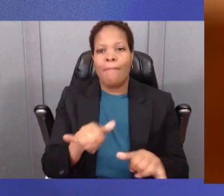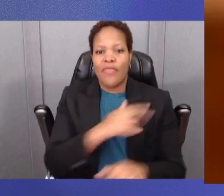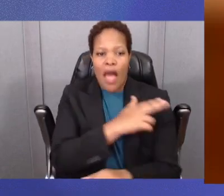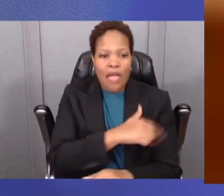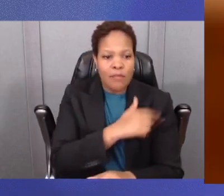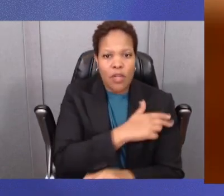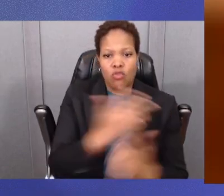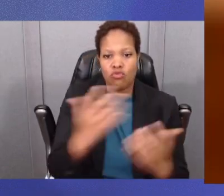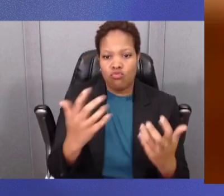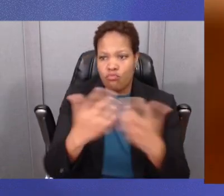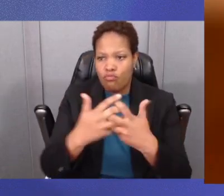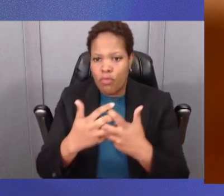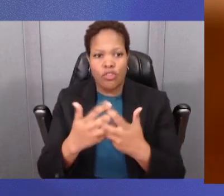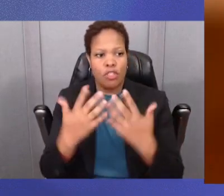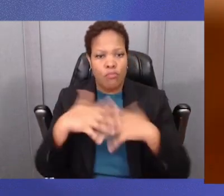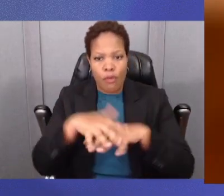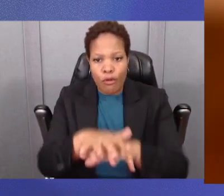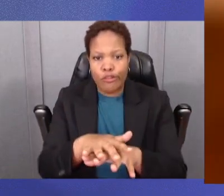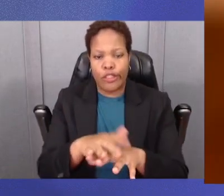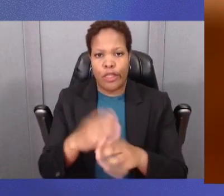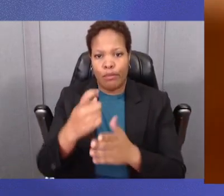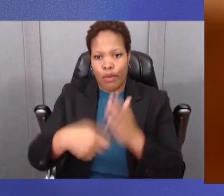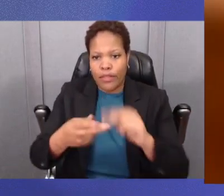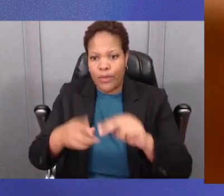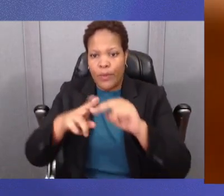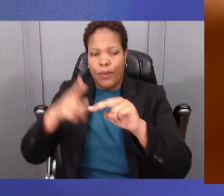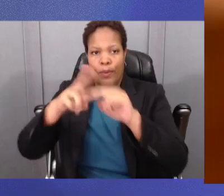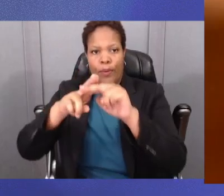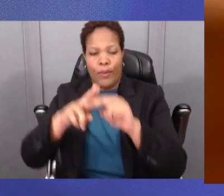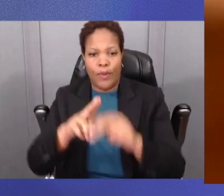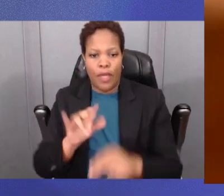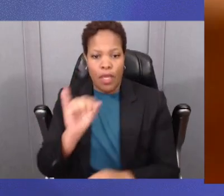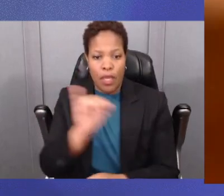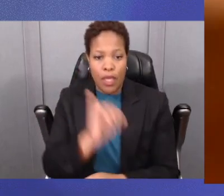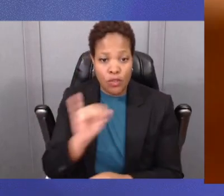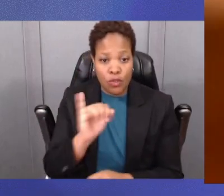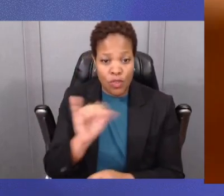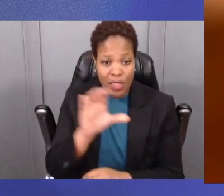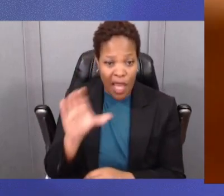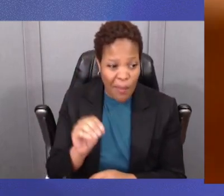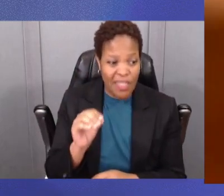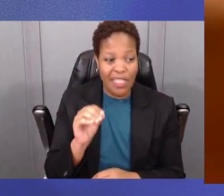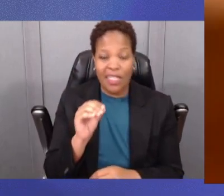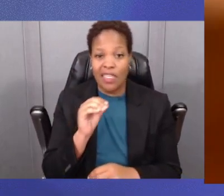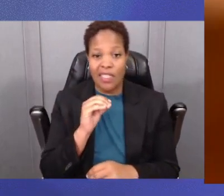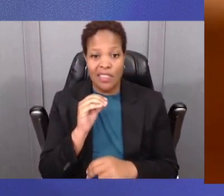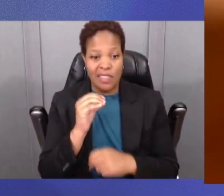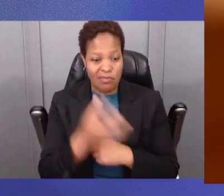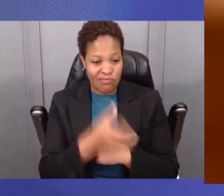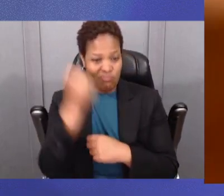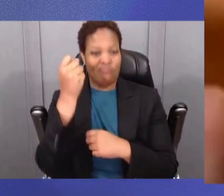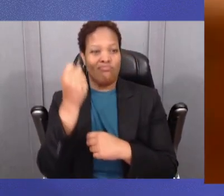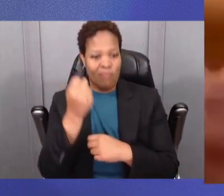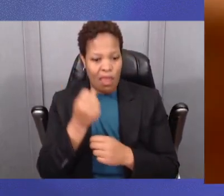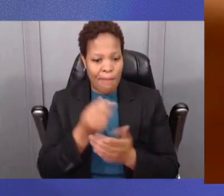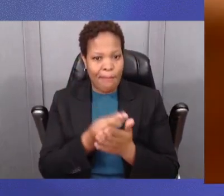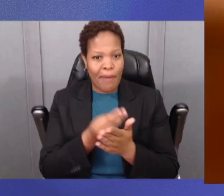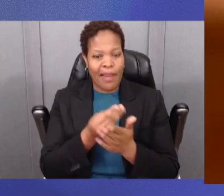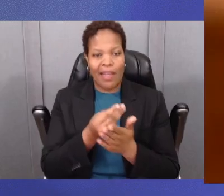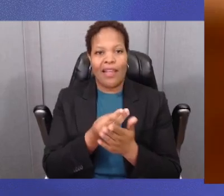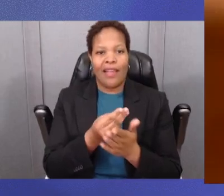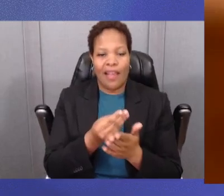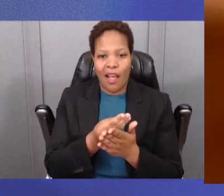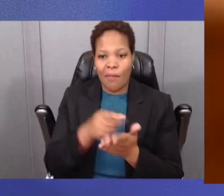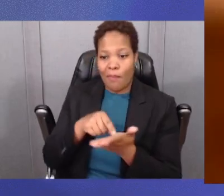prices, insurance companies taking exorbitant amounts of money right off the top, paying their